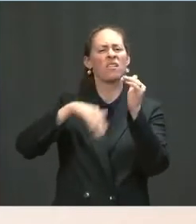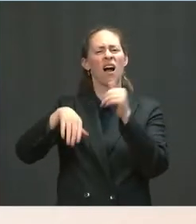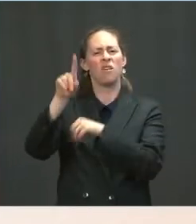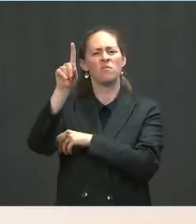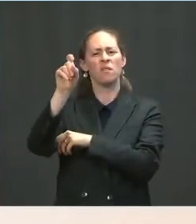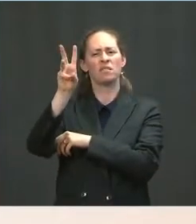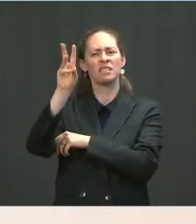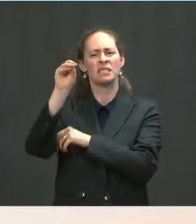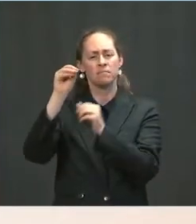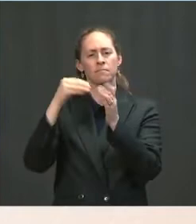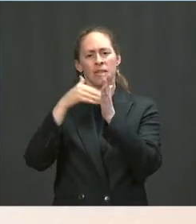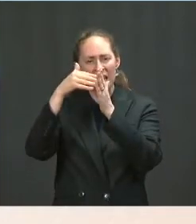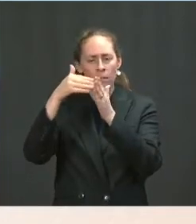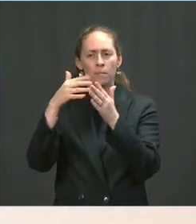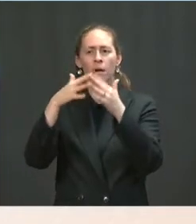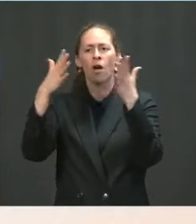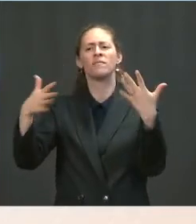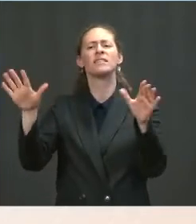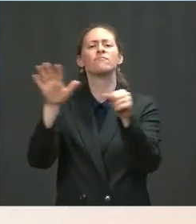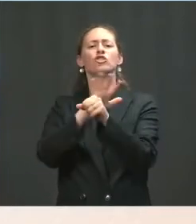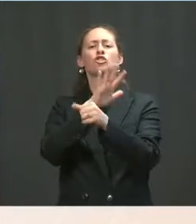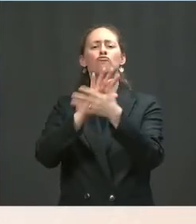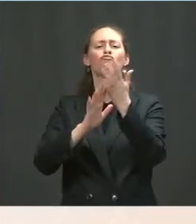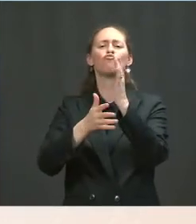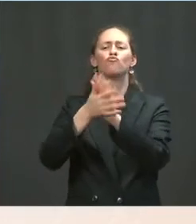vaccinated. 80% of that